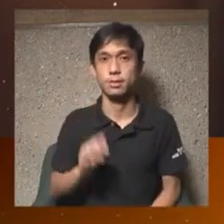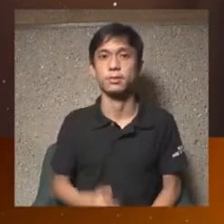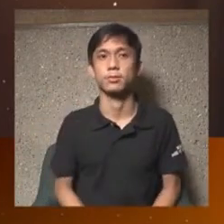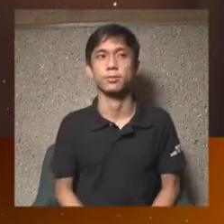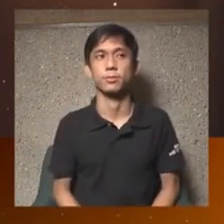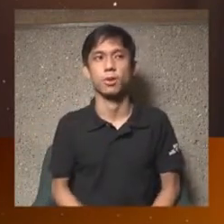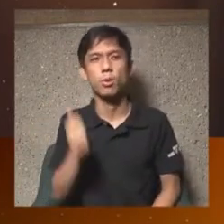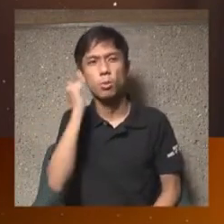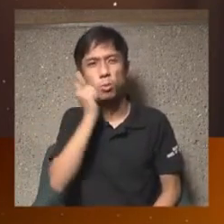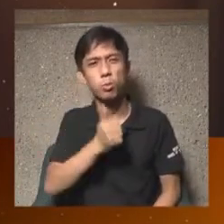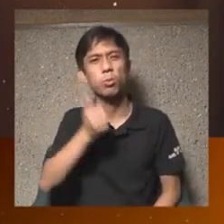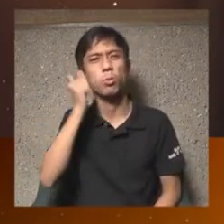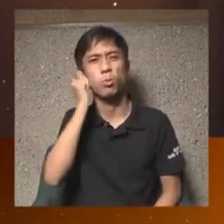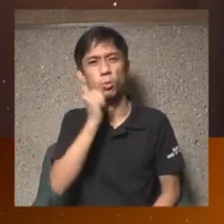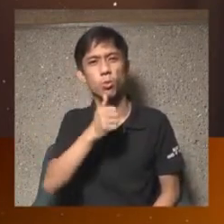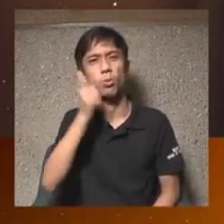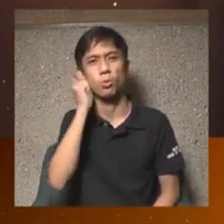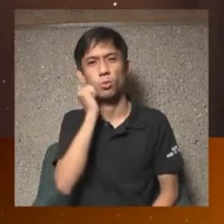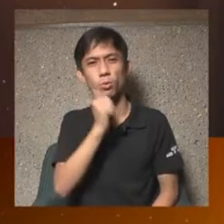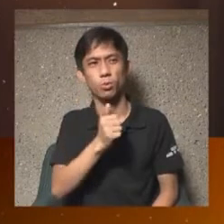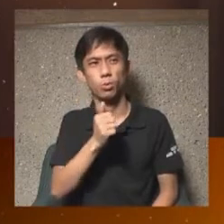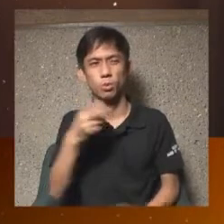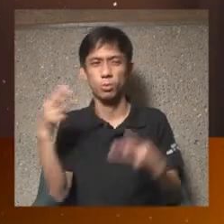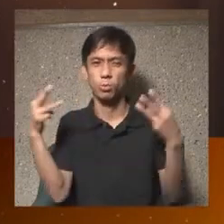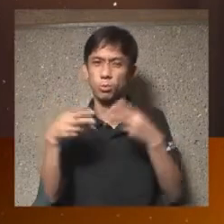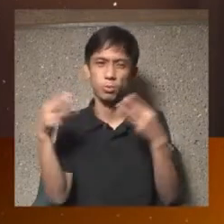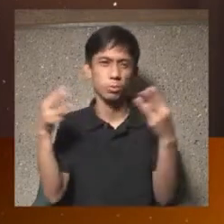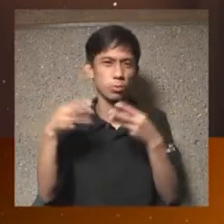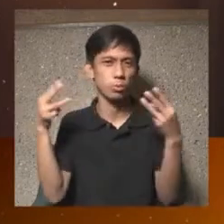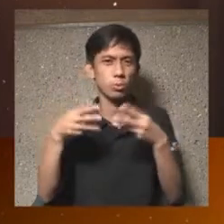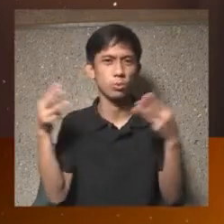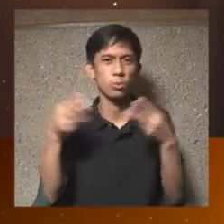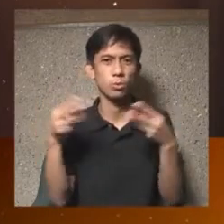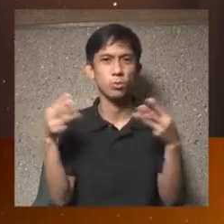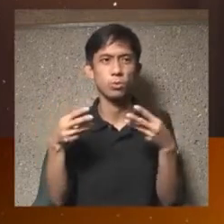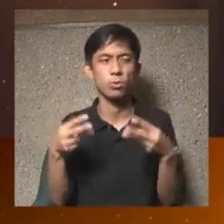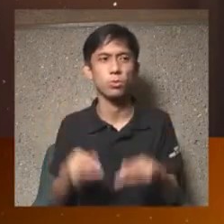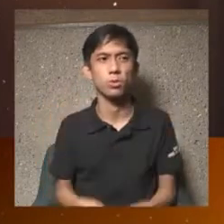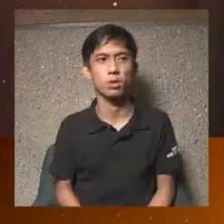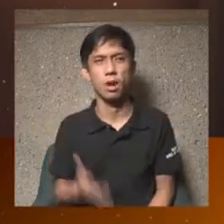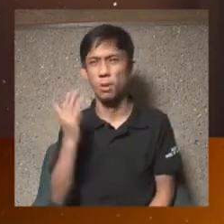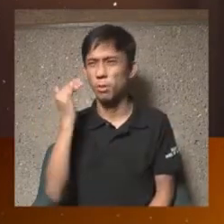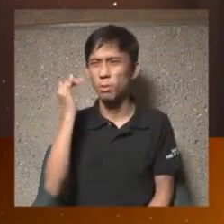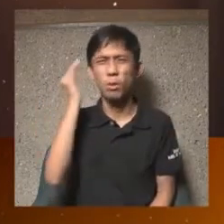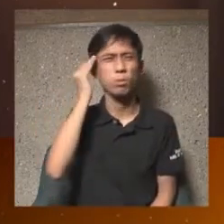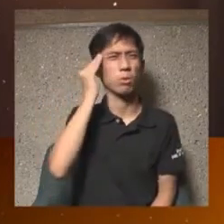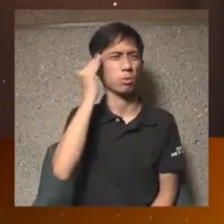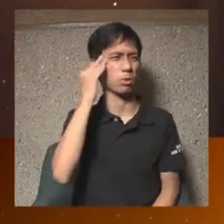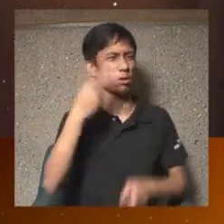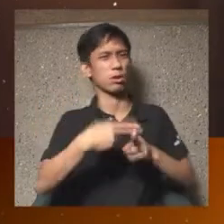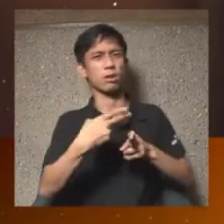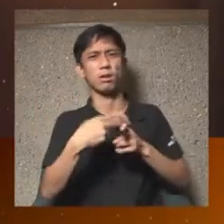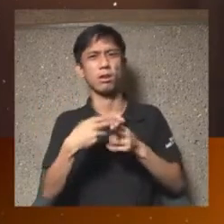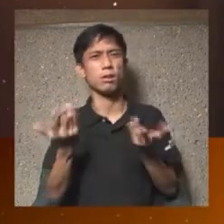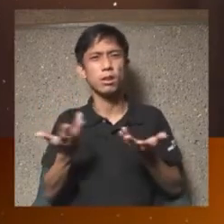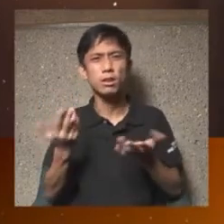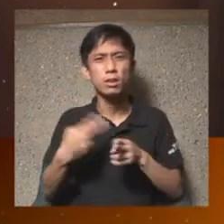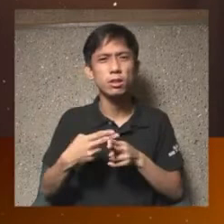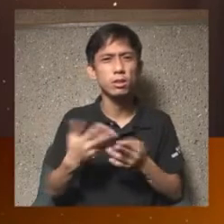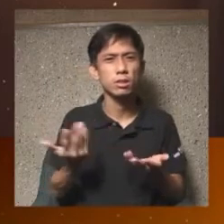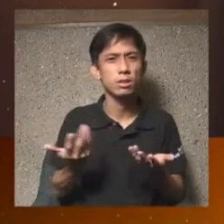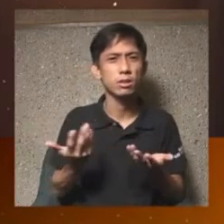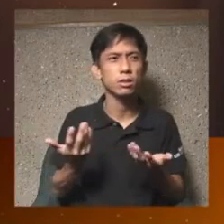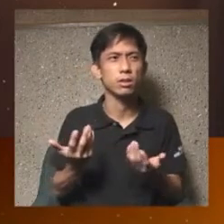know my name? The man replied. Then he blessed Jacob there.